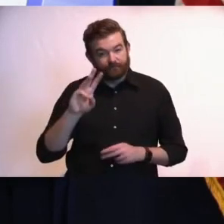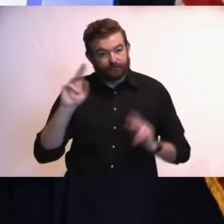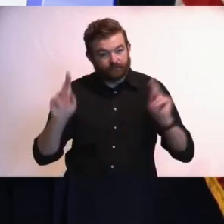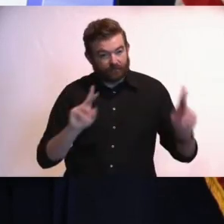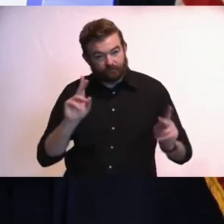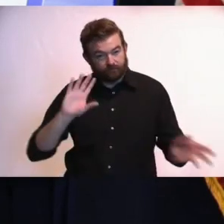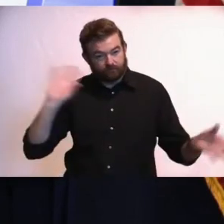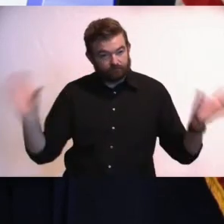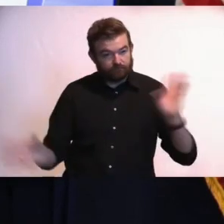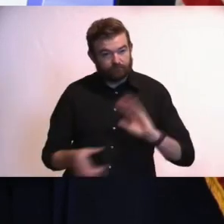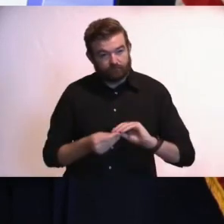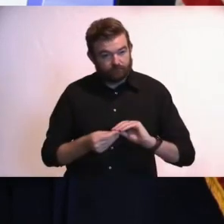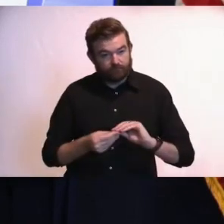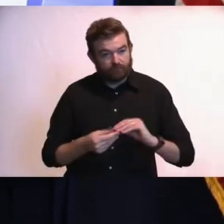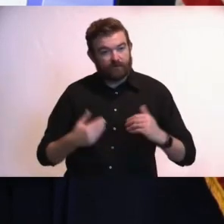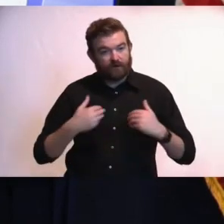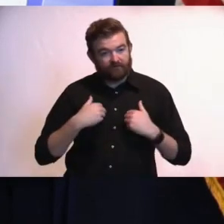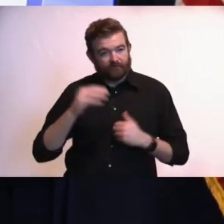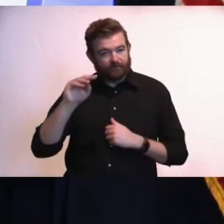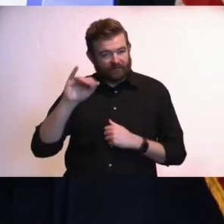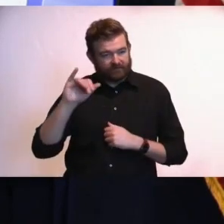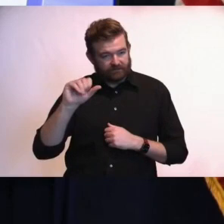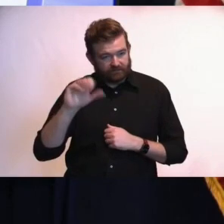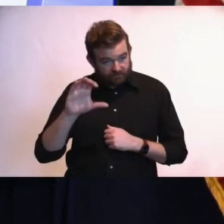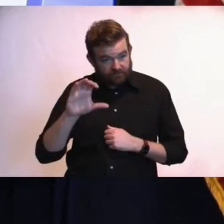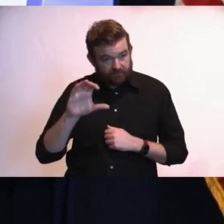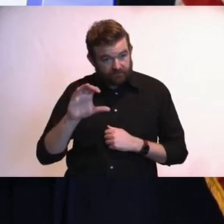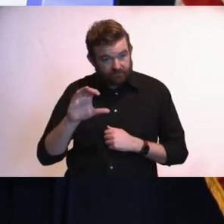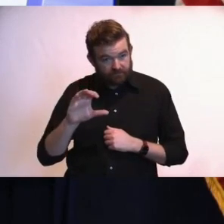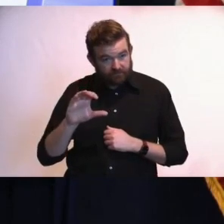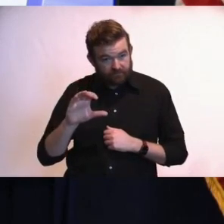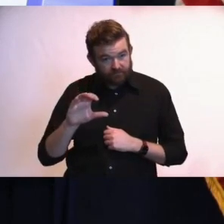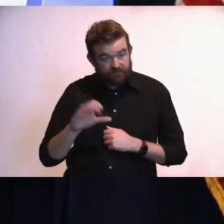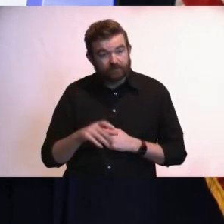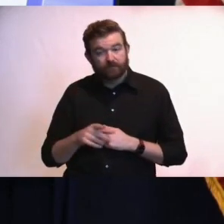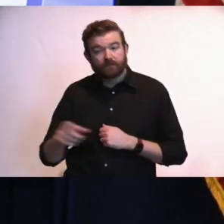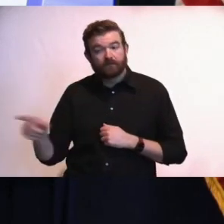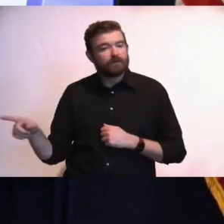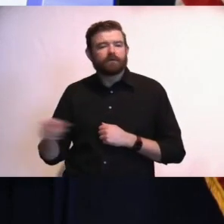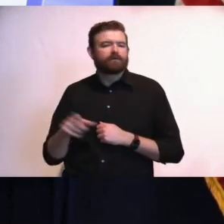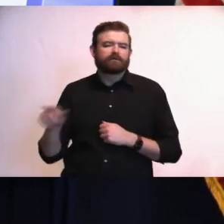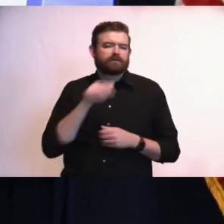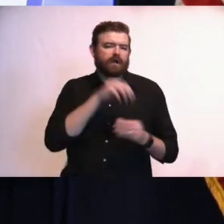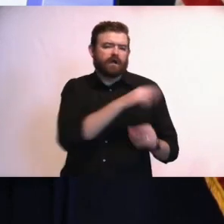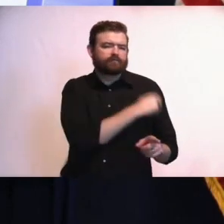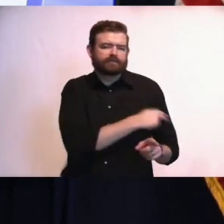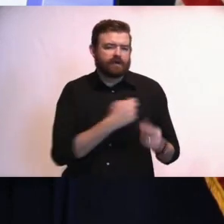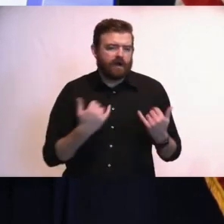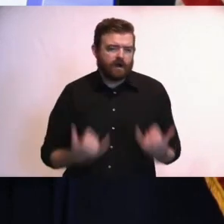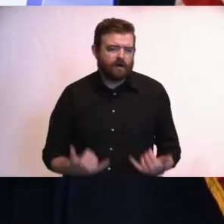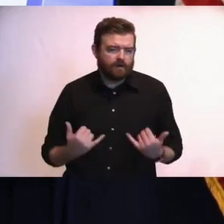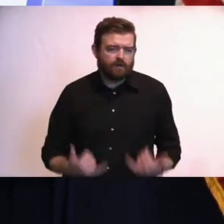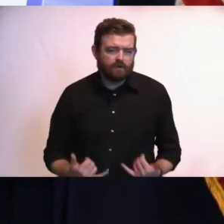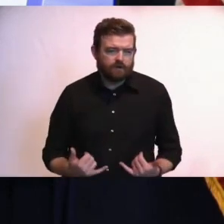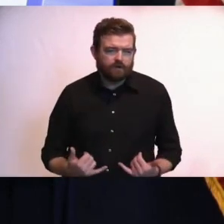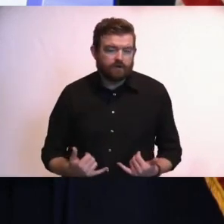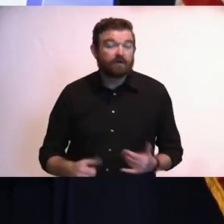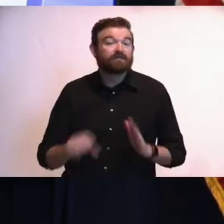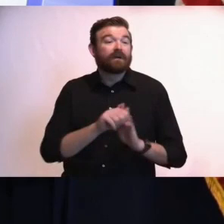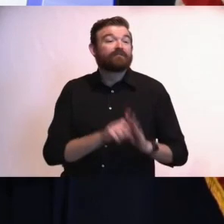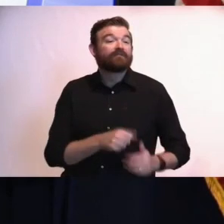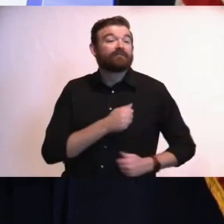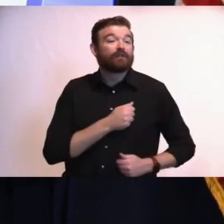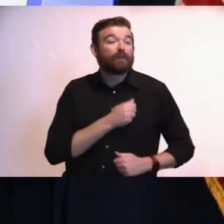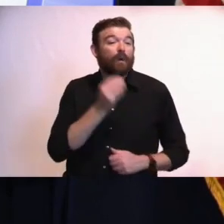the children are currently hospitalized. At the state's veterans' homes, since our last briefing, there have been 9